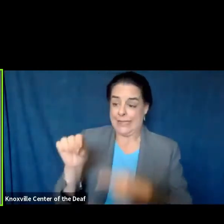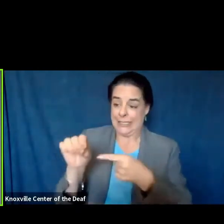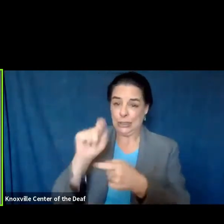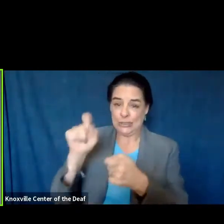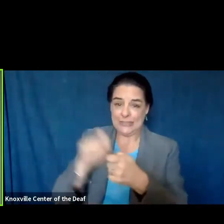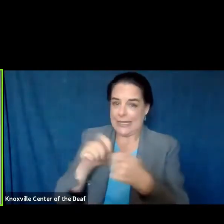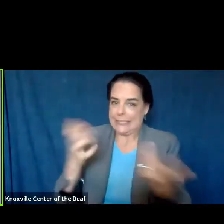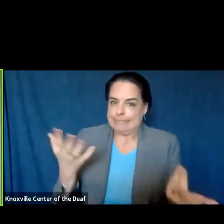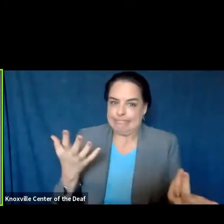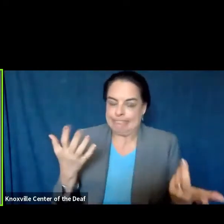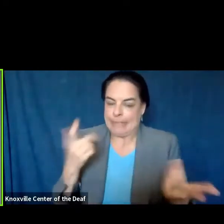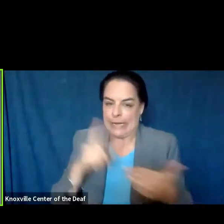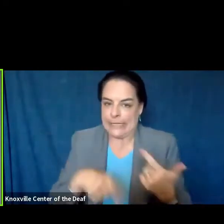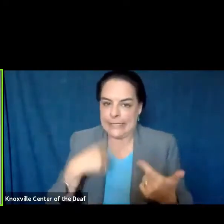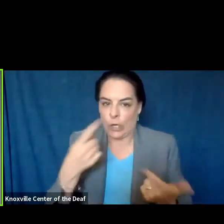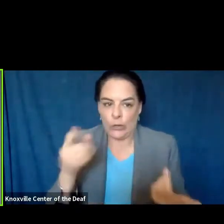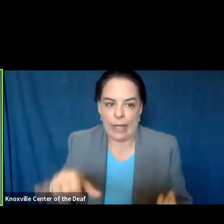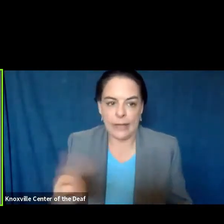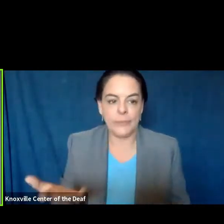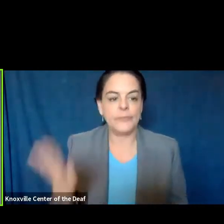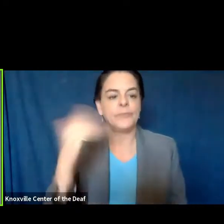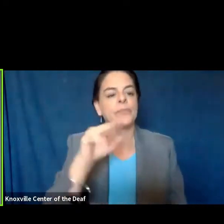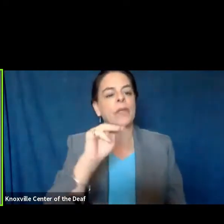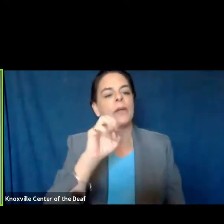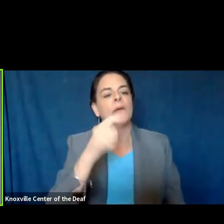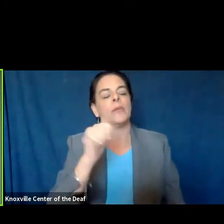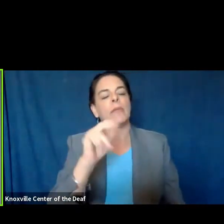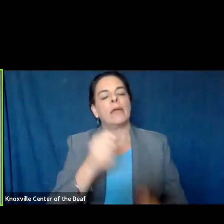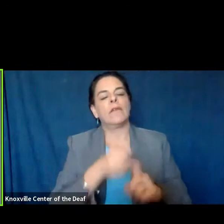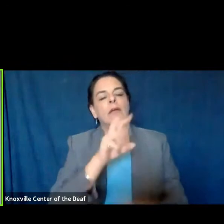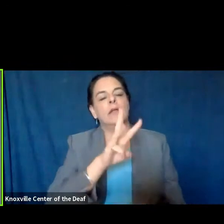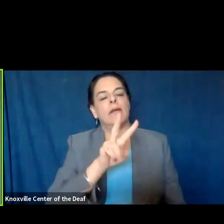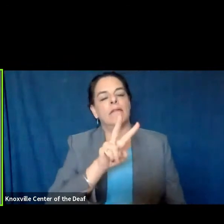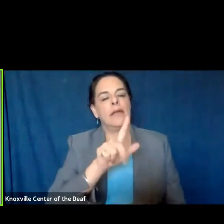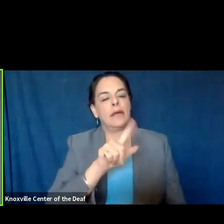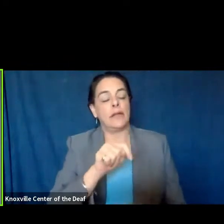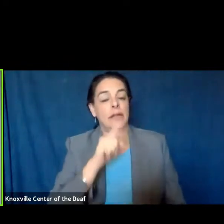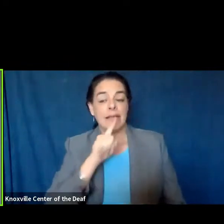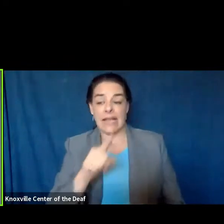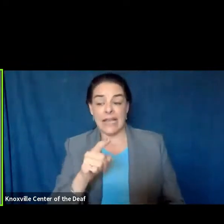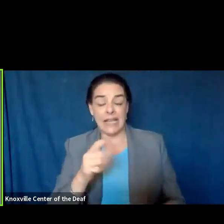day looked like. From Megan with WBLT, is there a contingency plan in place in the event